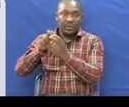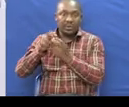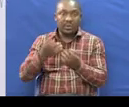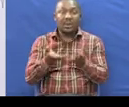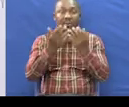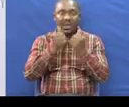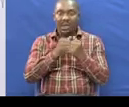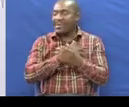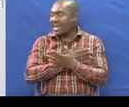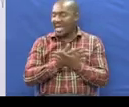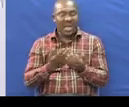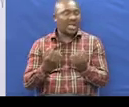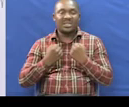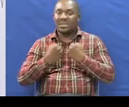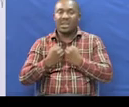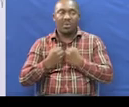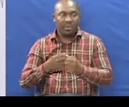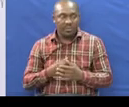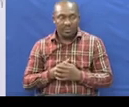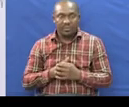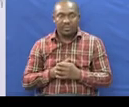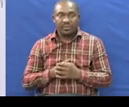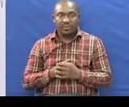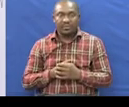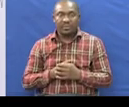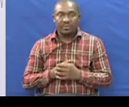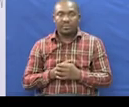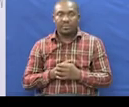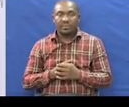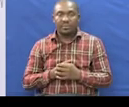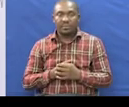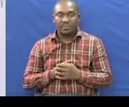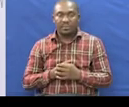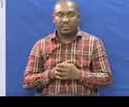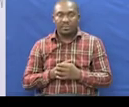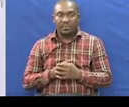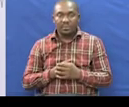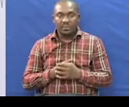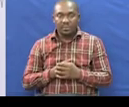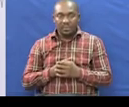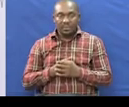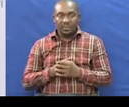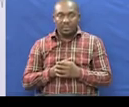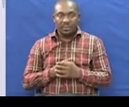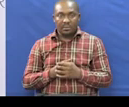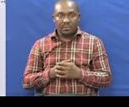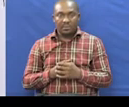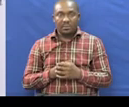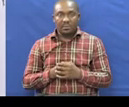scandium belongs to D block elements of the periodic table, but it is not transition